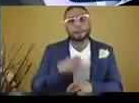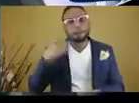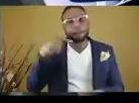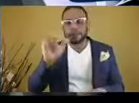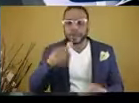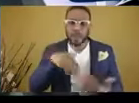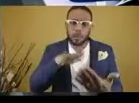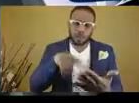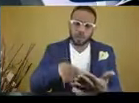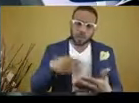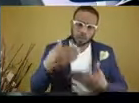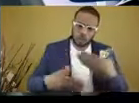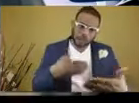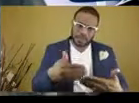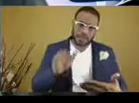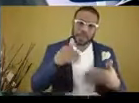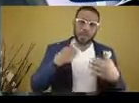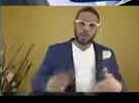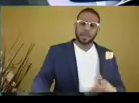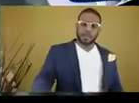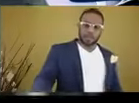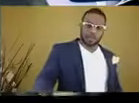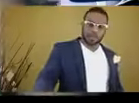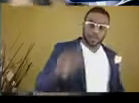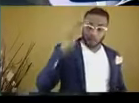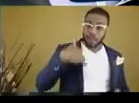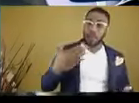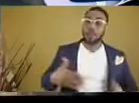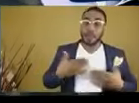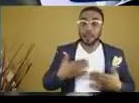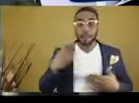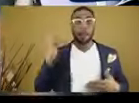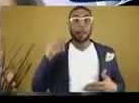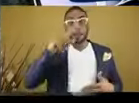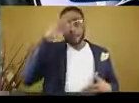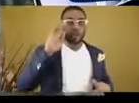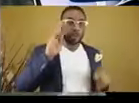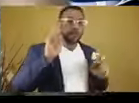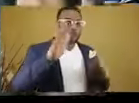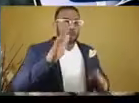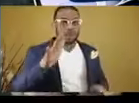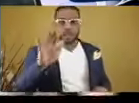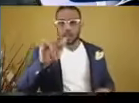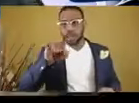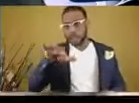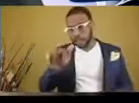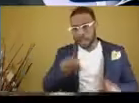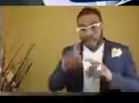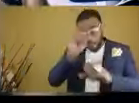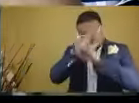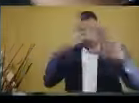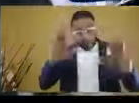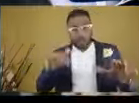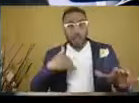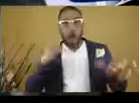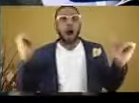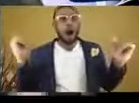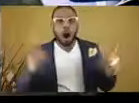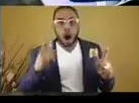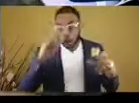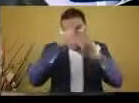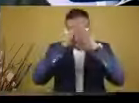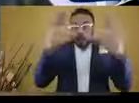approach this process in that way. And that's why I'm so glad that Black to the Future, I'm so glad that Alicia, as a visionary and all in her